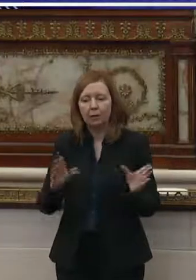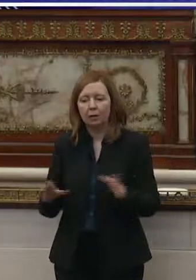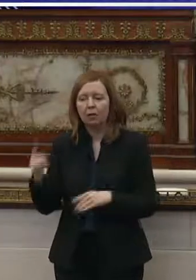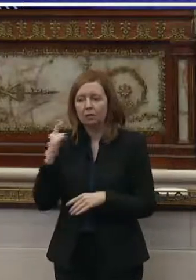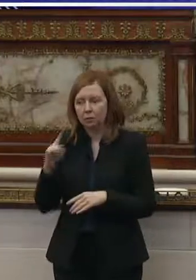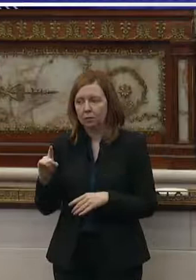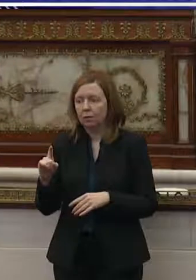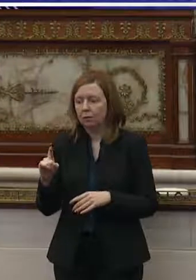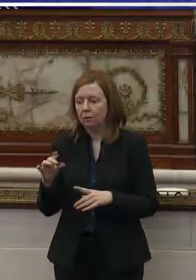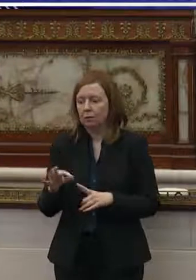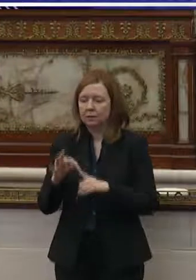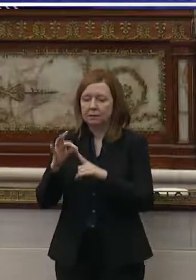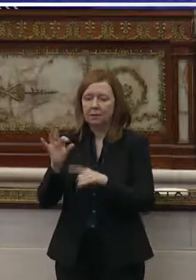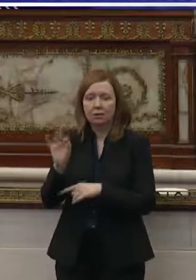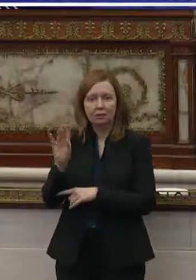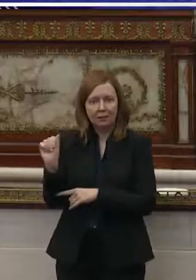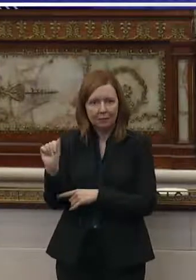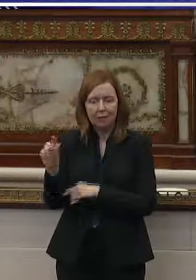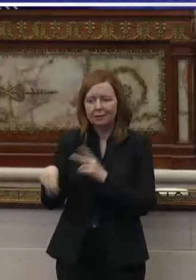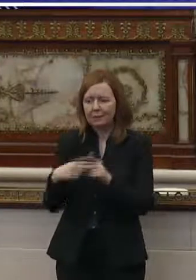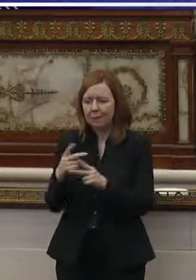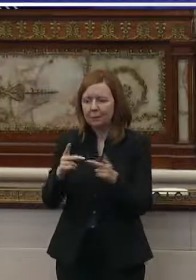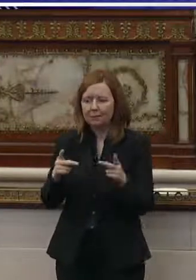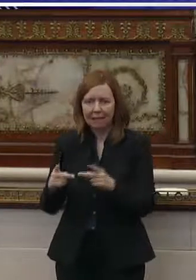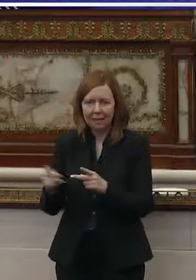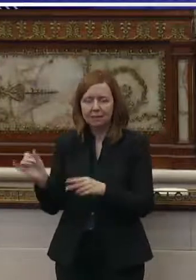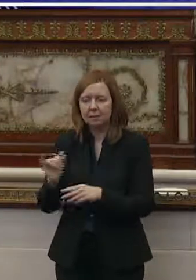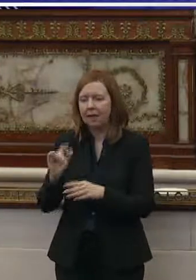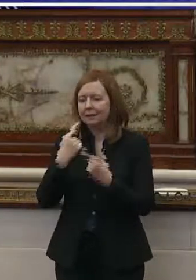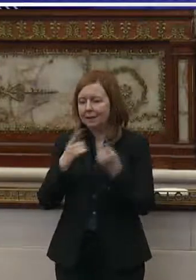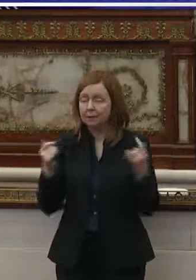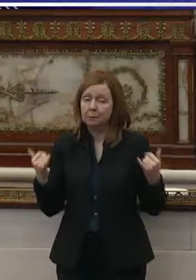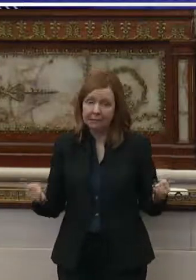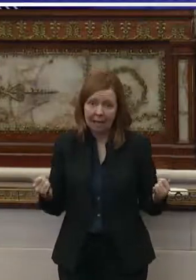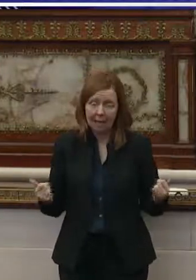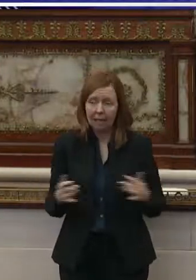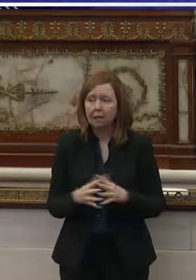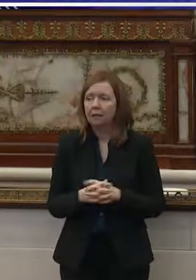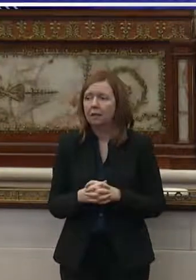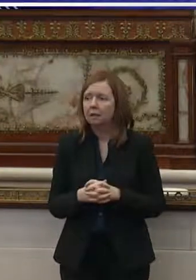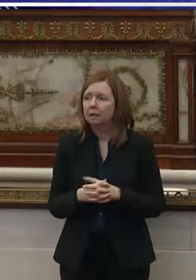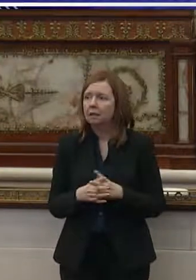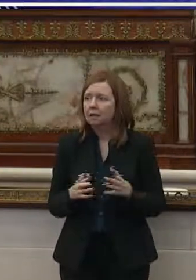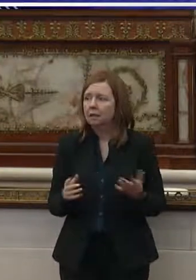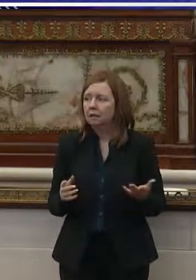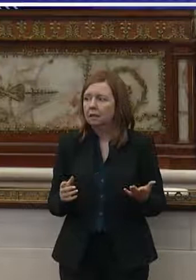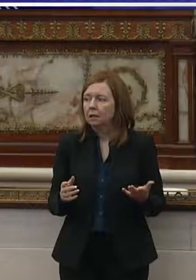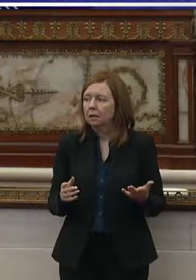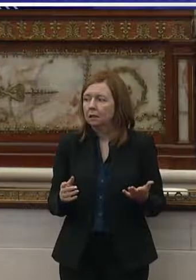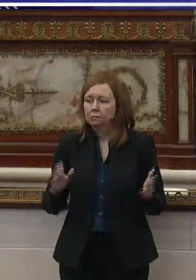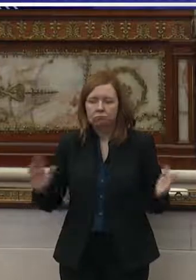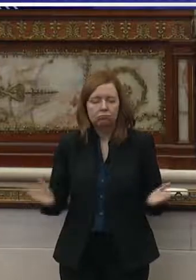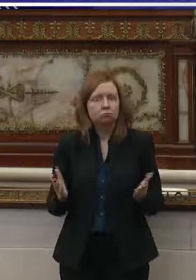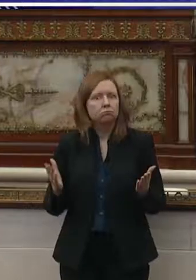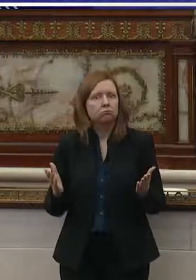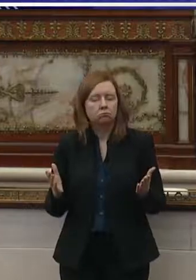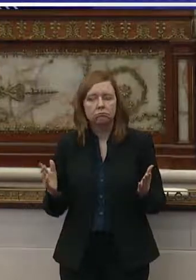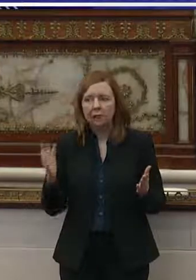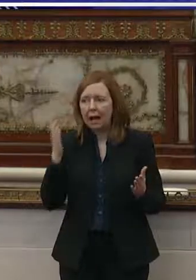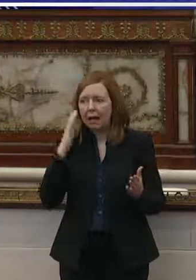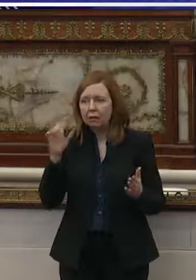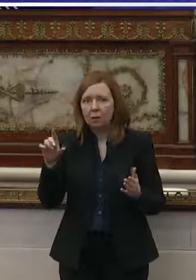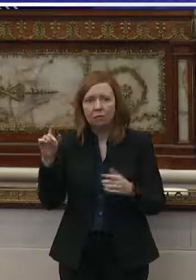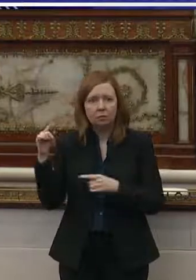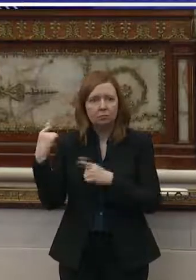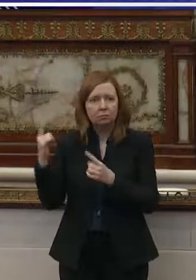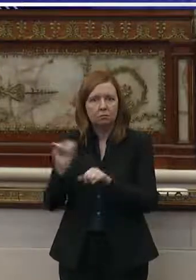for special FEMA type of sites like the announcement today is extremely encouraging. And I know you've been working on it